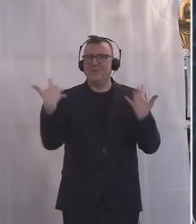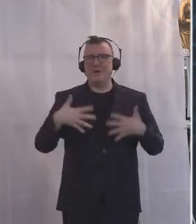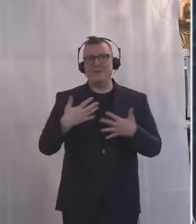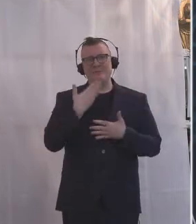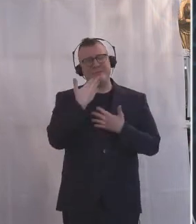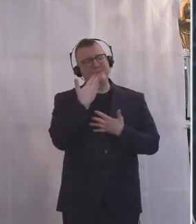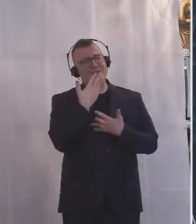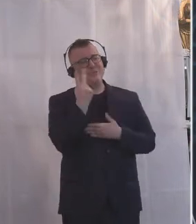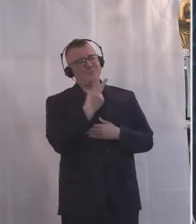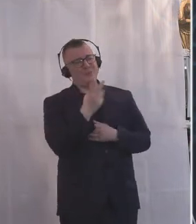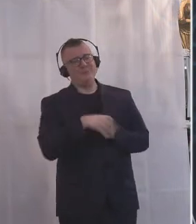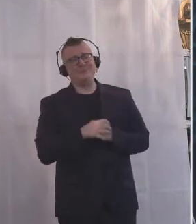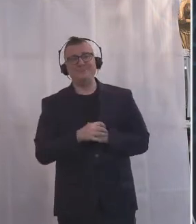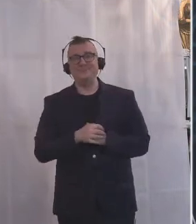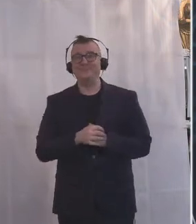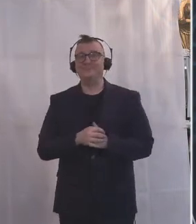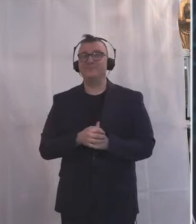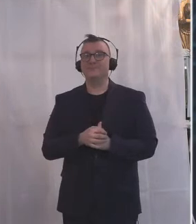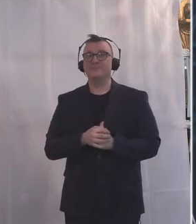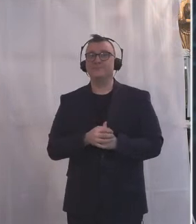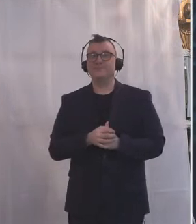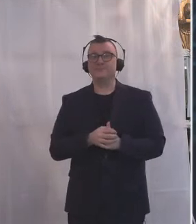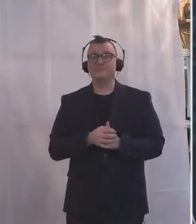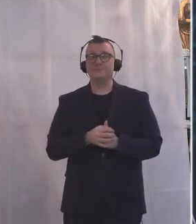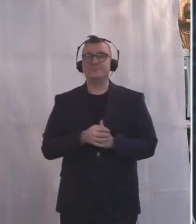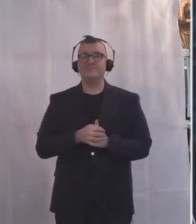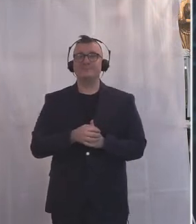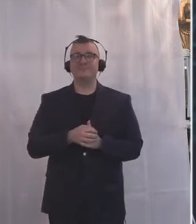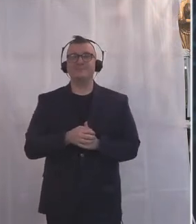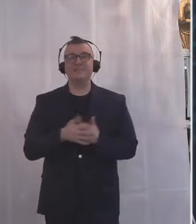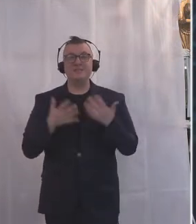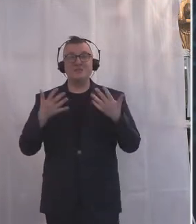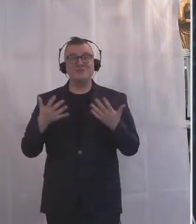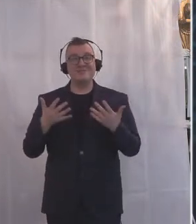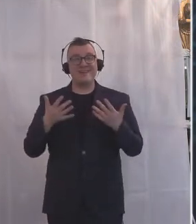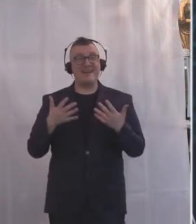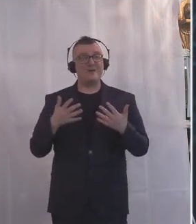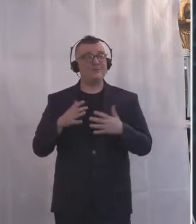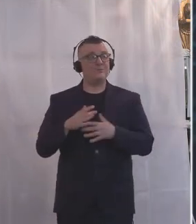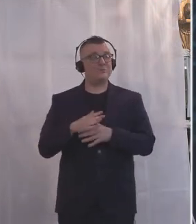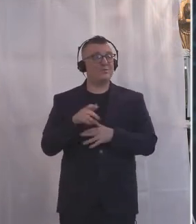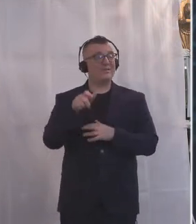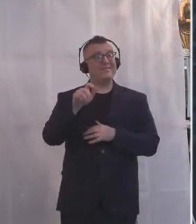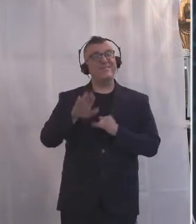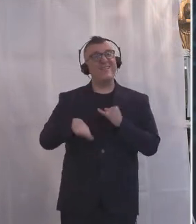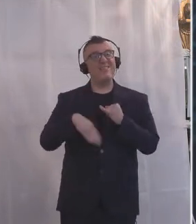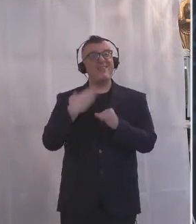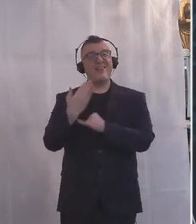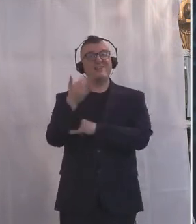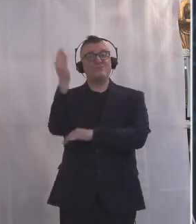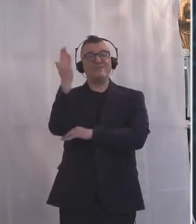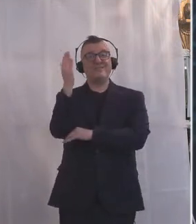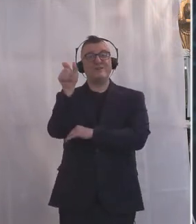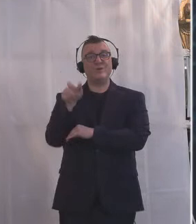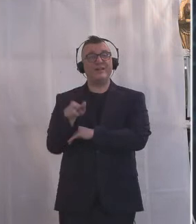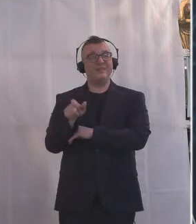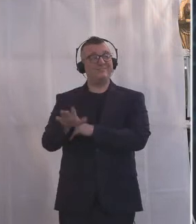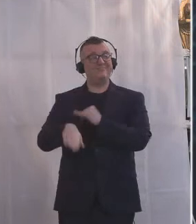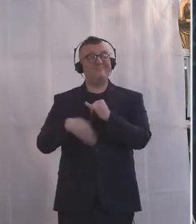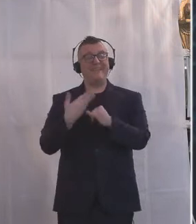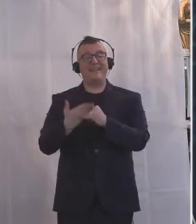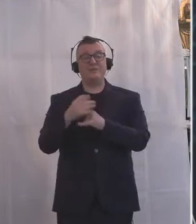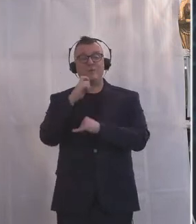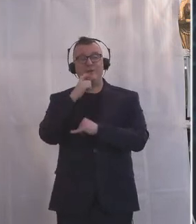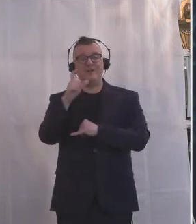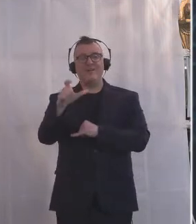you very, very much for that. So it's now time to introduce really the last speaker for the day,